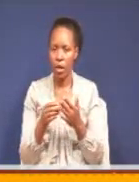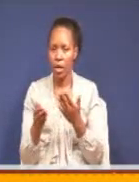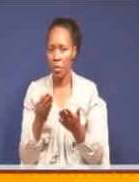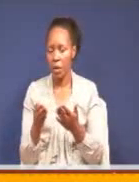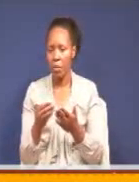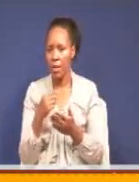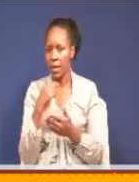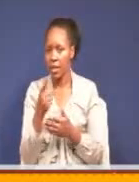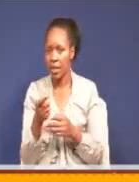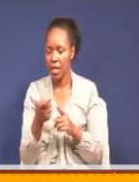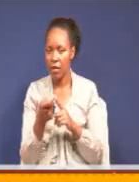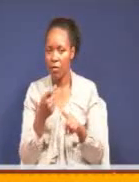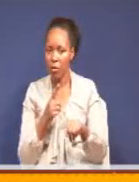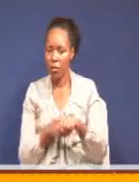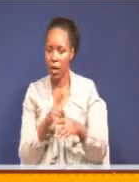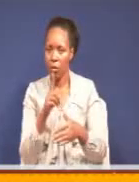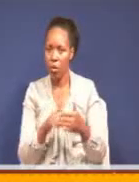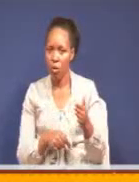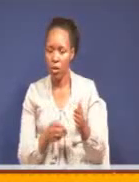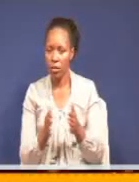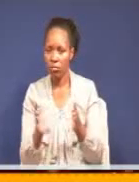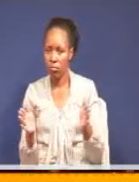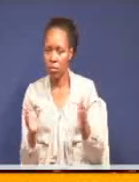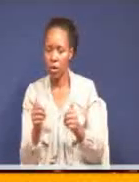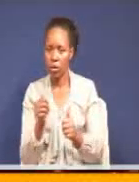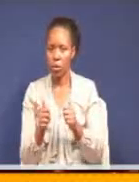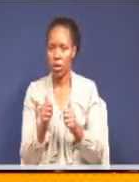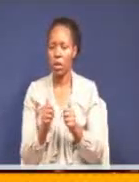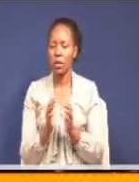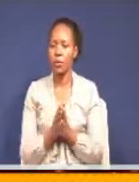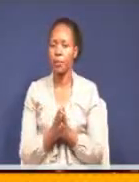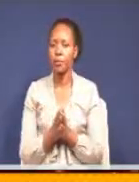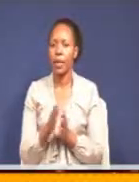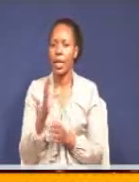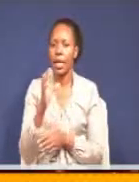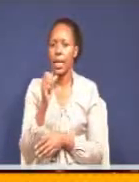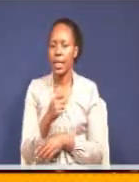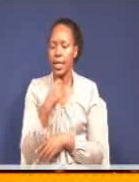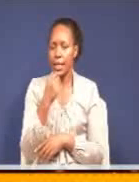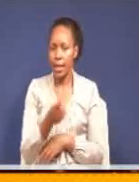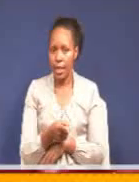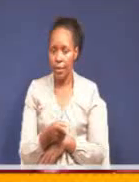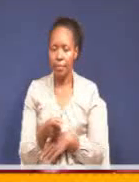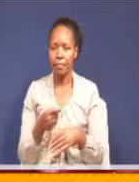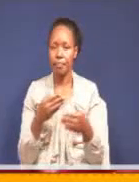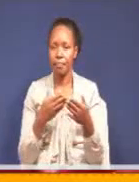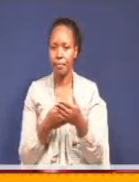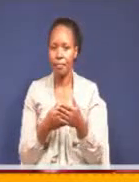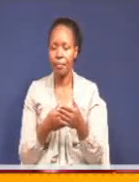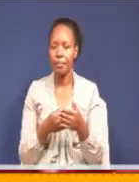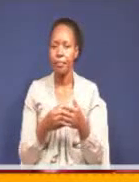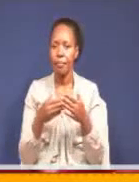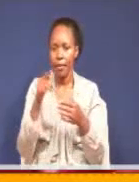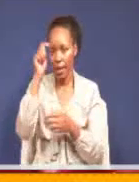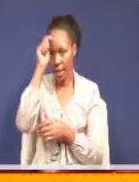timeline for the same? Kulinga na waziri Murkomen, barabara eno mwana ingi kiri kaunti ya Tharaka Nithi, kaunti ya